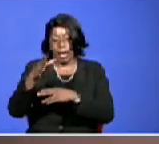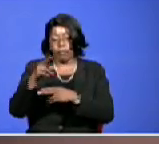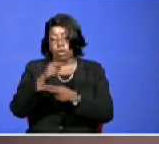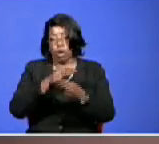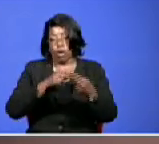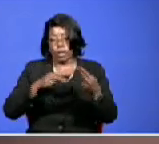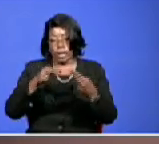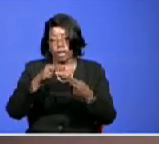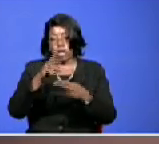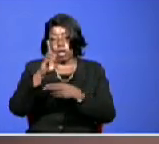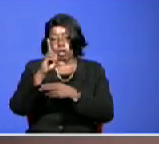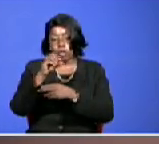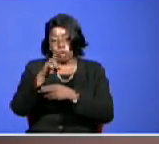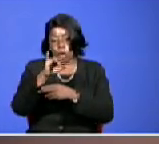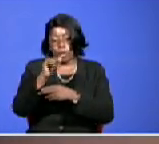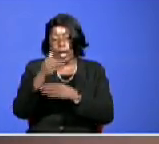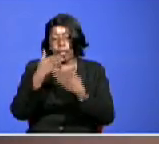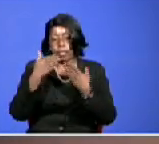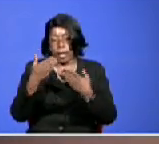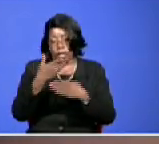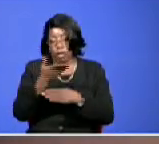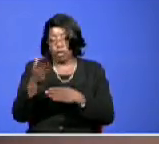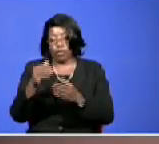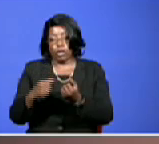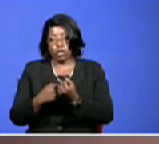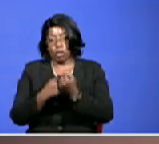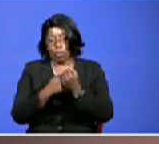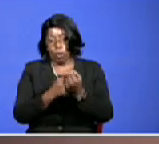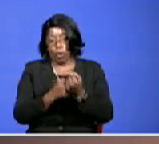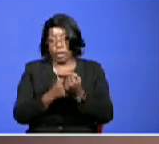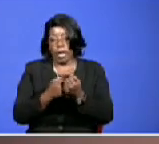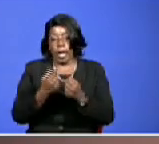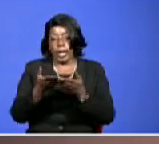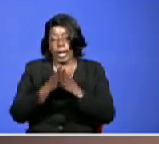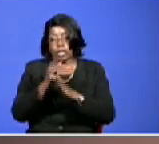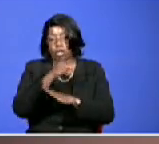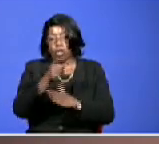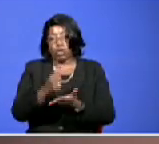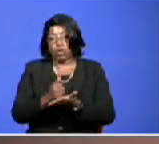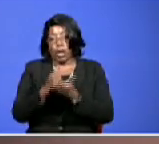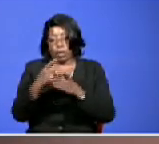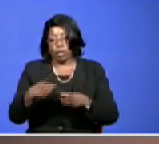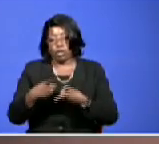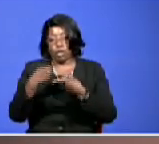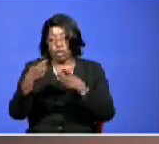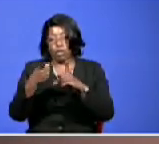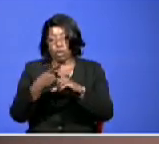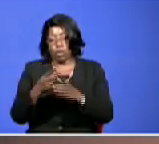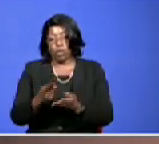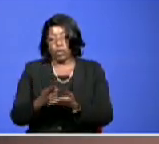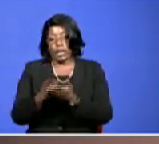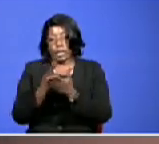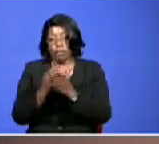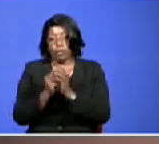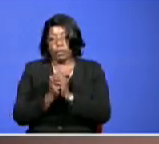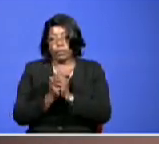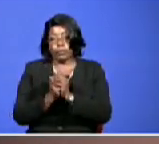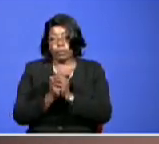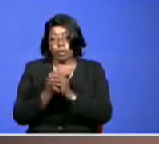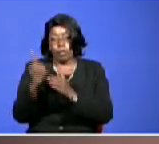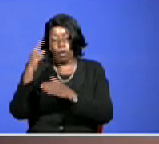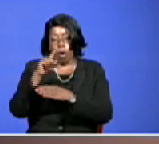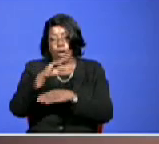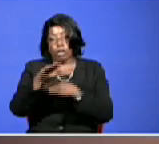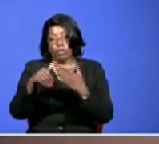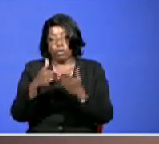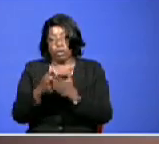Dorian, I want to thank the Marlins for all their support and asking every one of you to help contribute towards the relief. For all of you